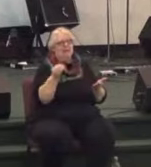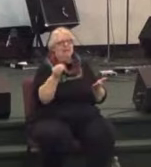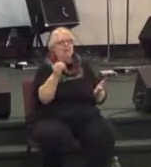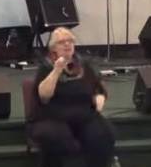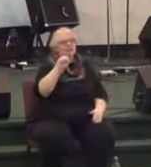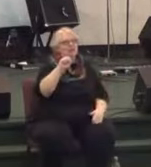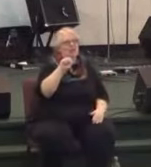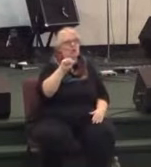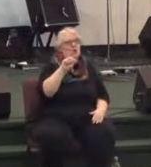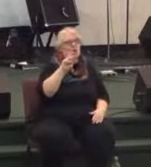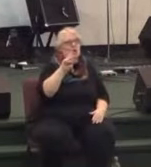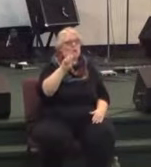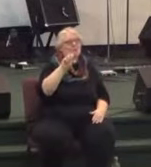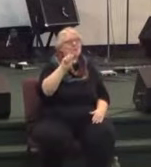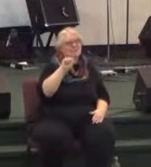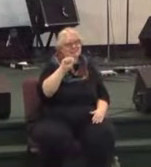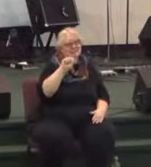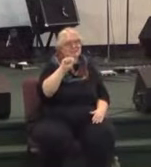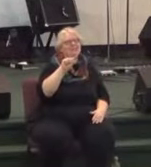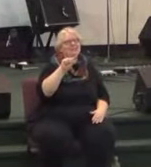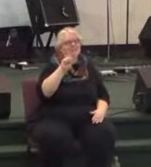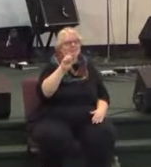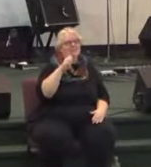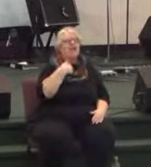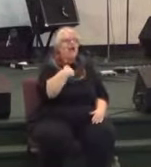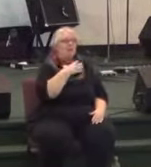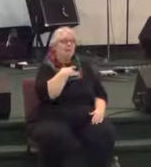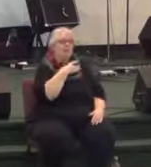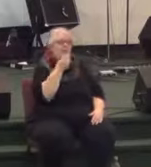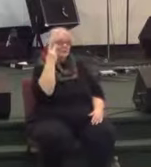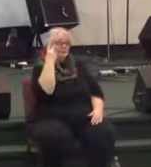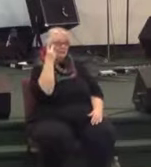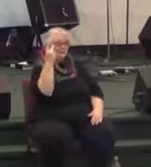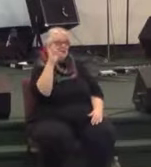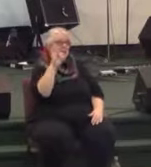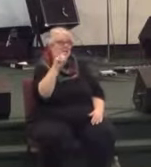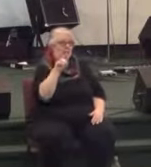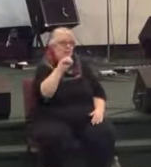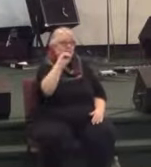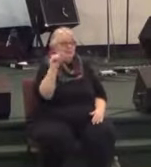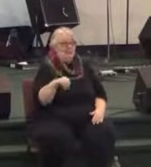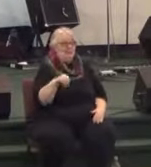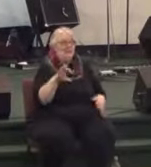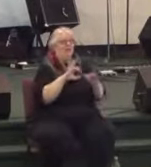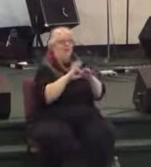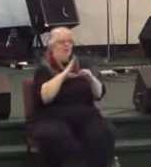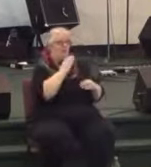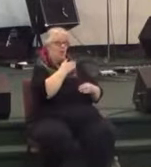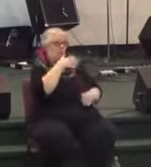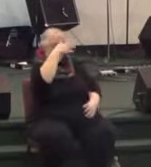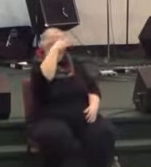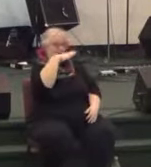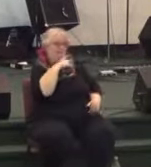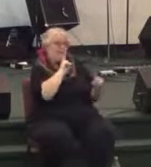It's just my heart and my goal to have 80% of our men in this church be in that Bible study. It